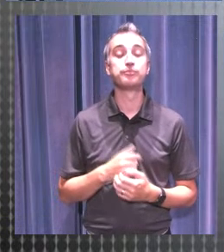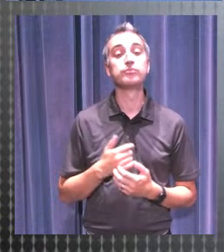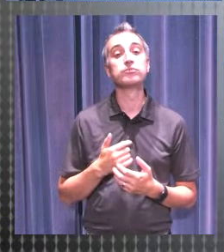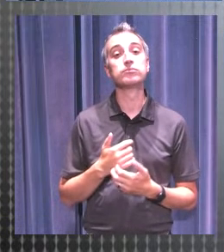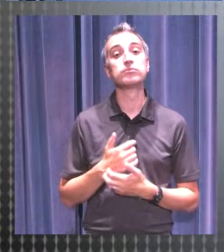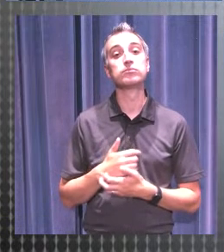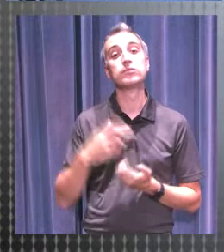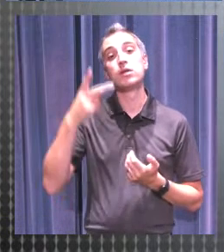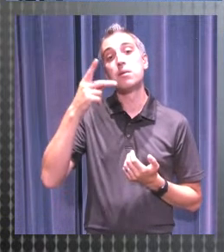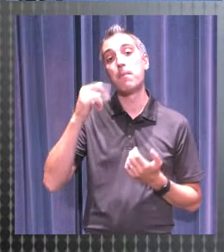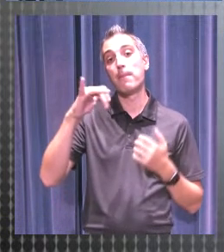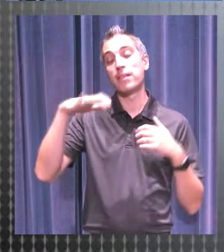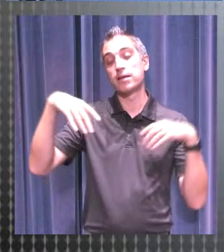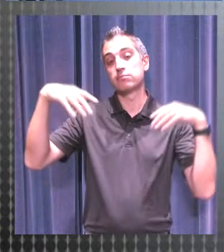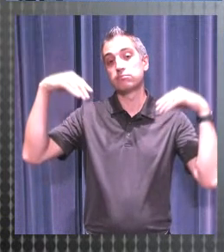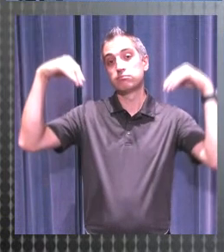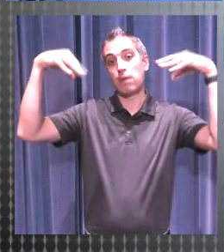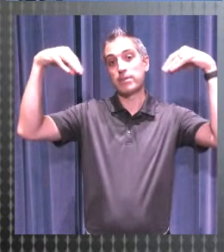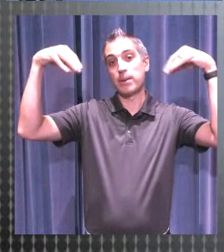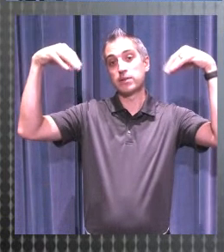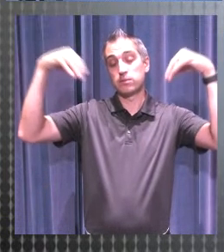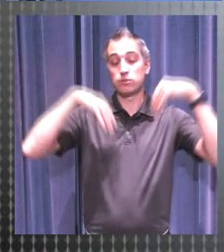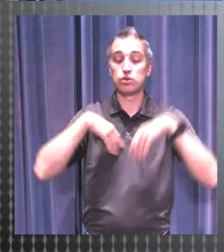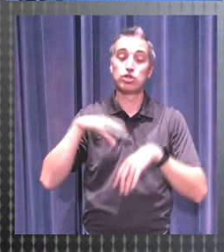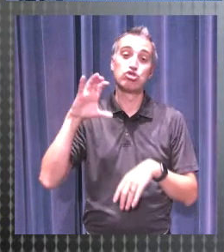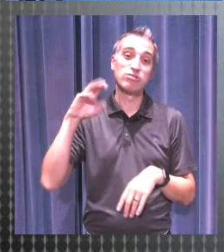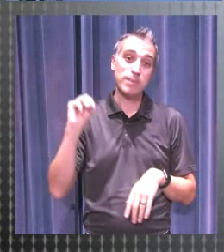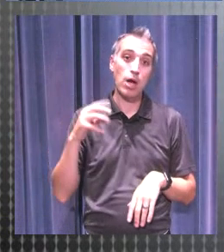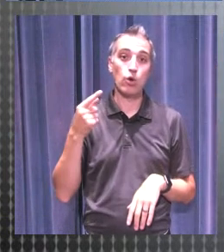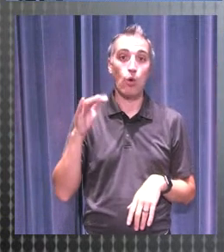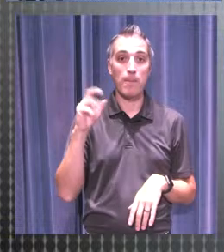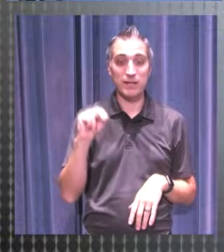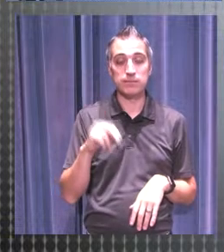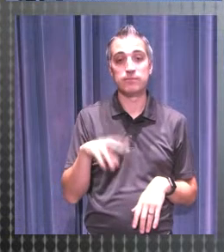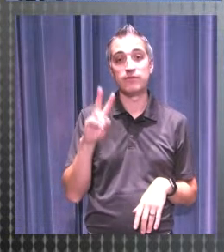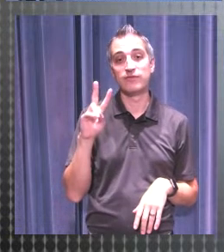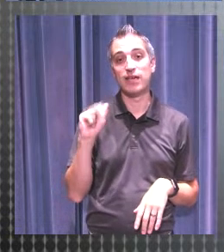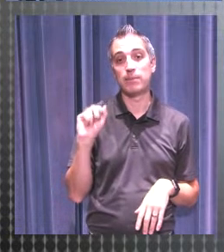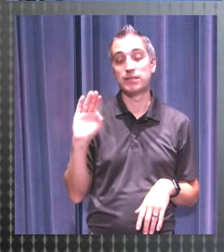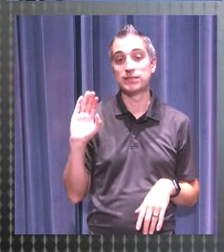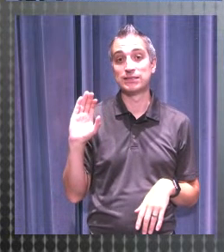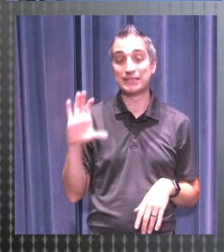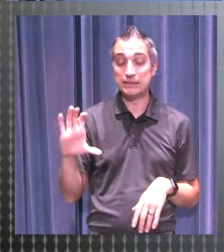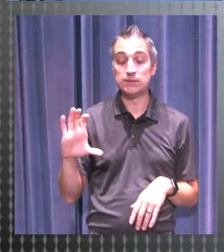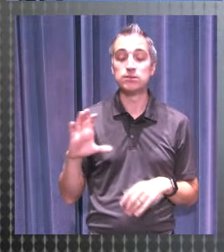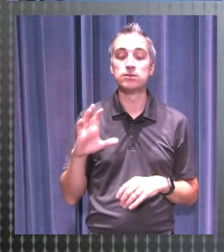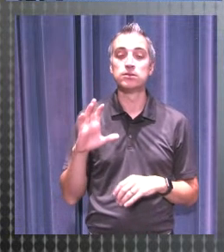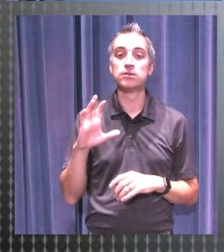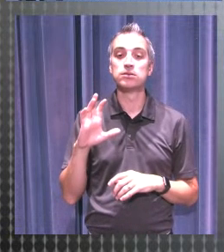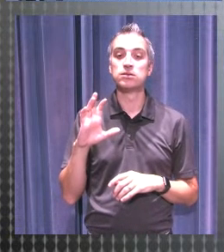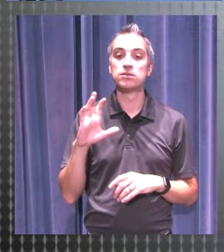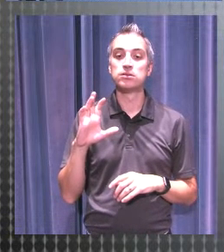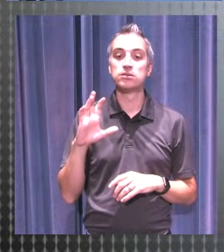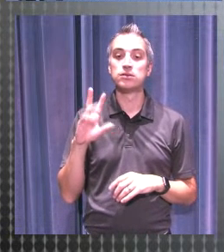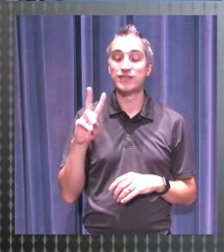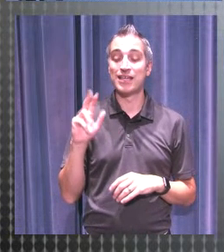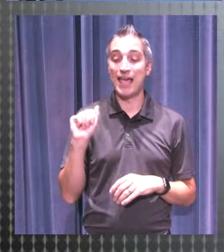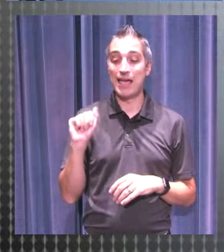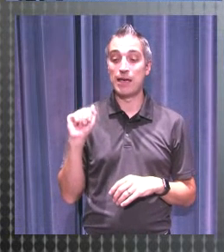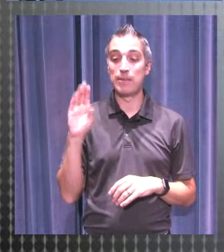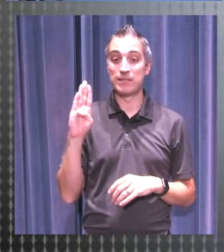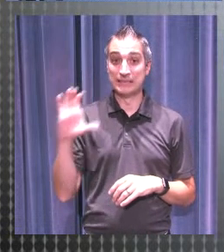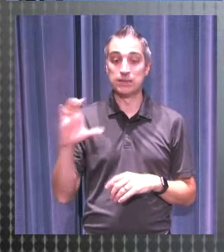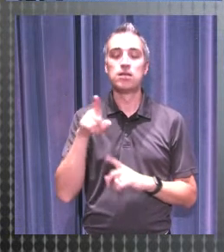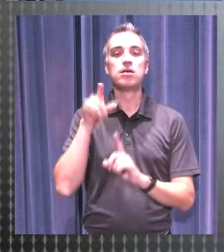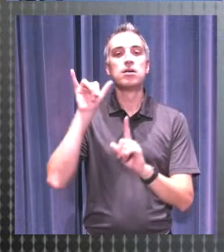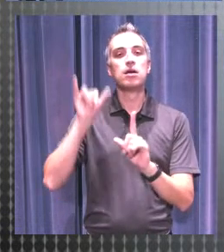to the public address system, Curtis Mott, Gorman, VADC, again, these will all be started in the next, I'd say, 30 days. With